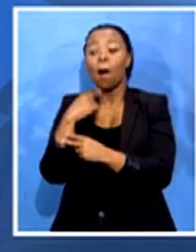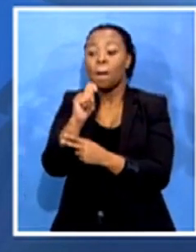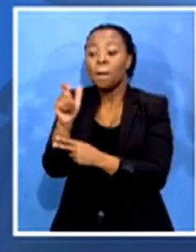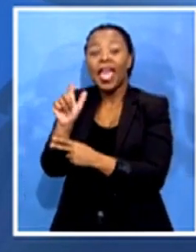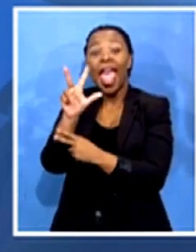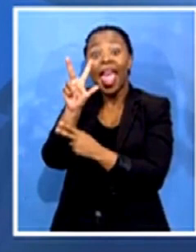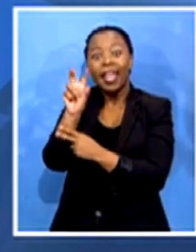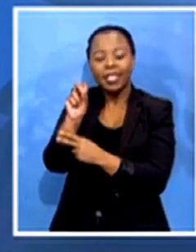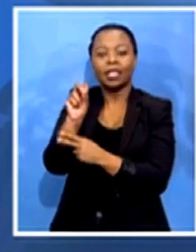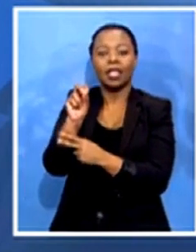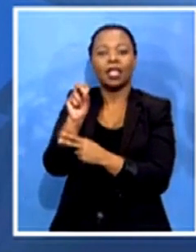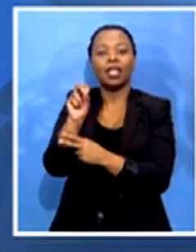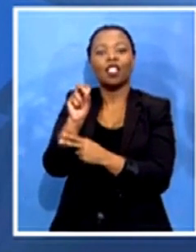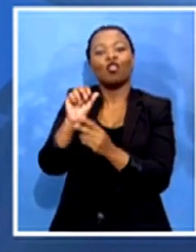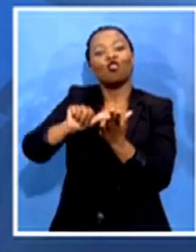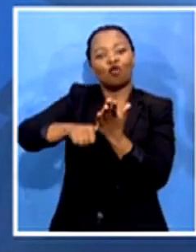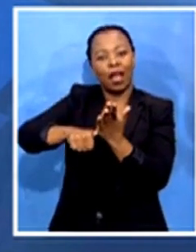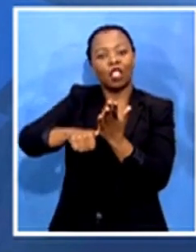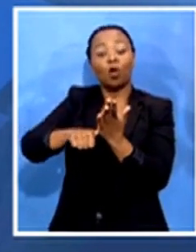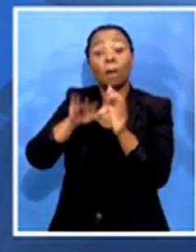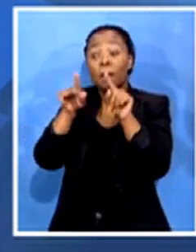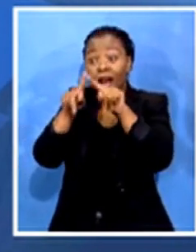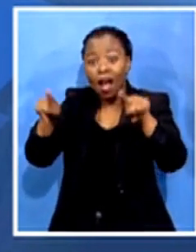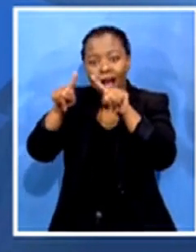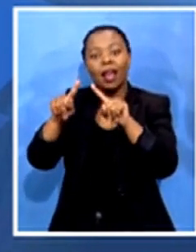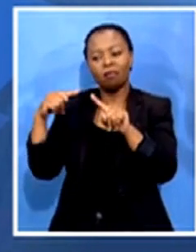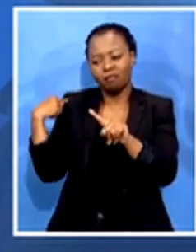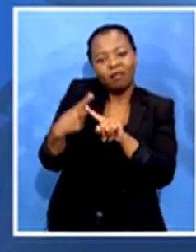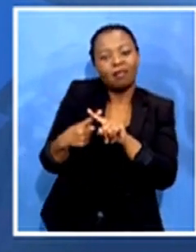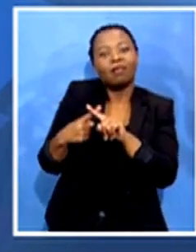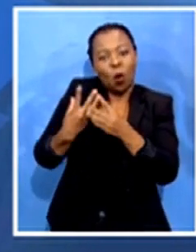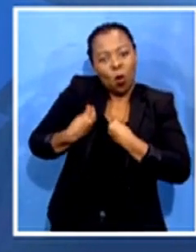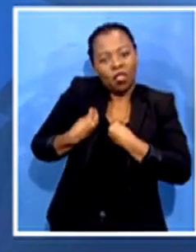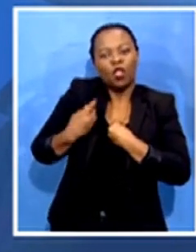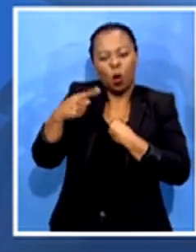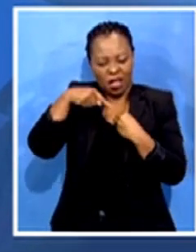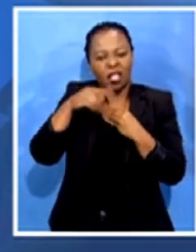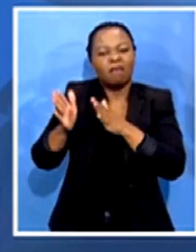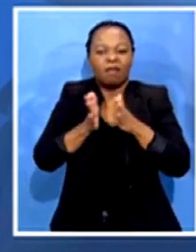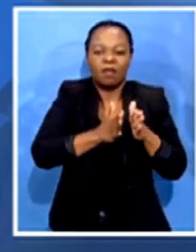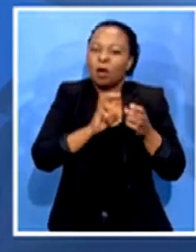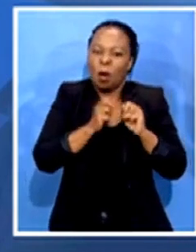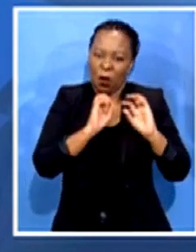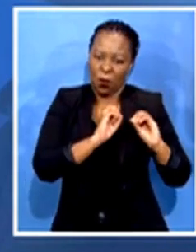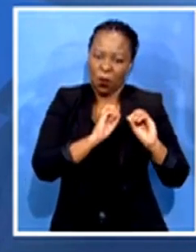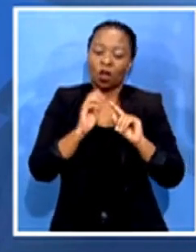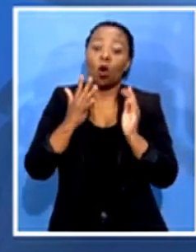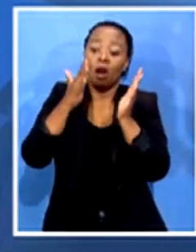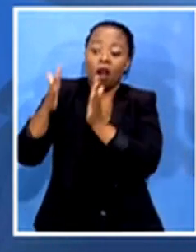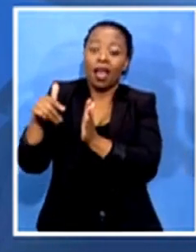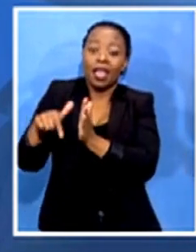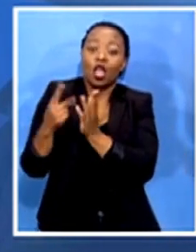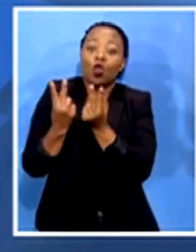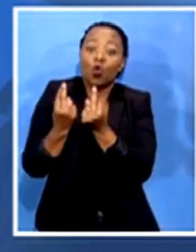with us for a long time, therefore it's not an issue. The new clients, which is the 9 million